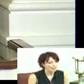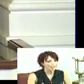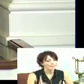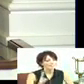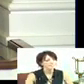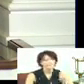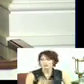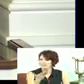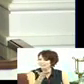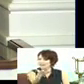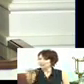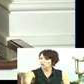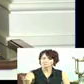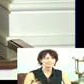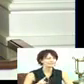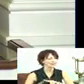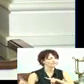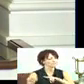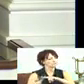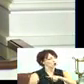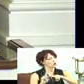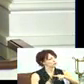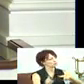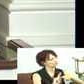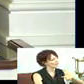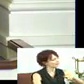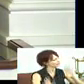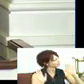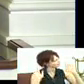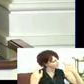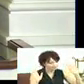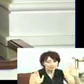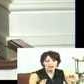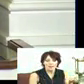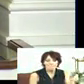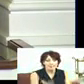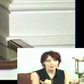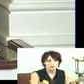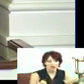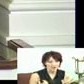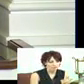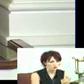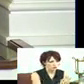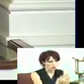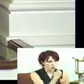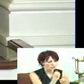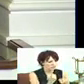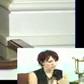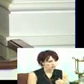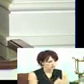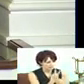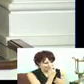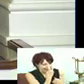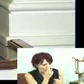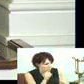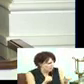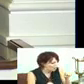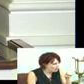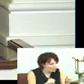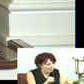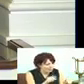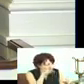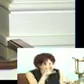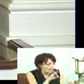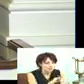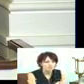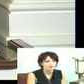different places on their spiritual journey. You may have questions or you may have doubts about your faith today,